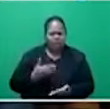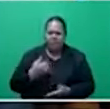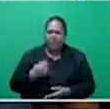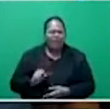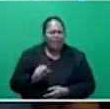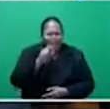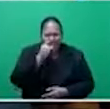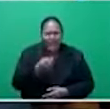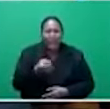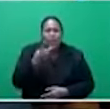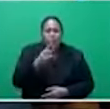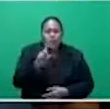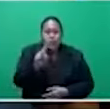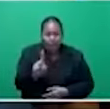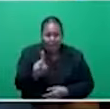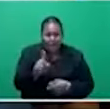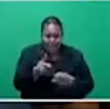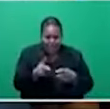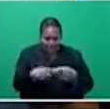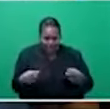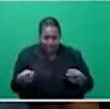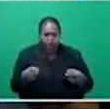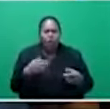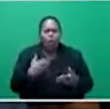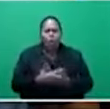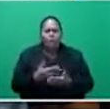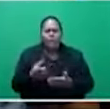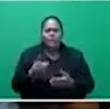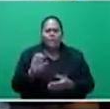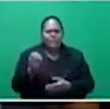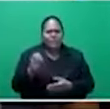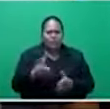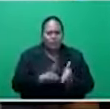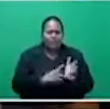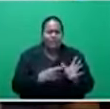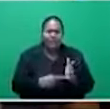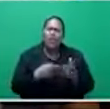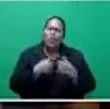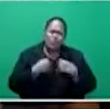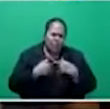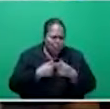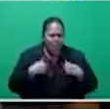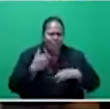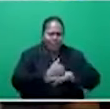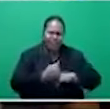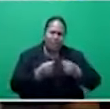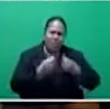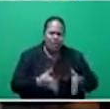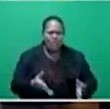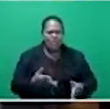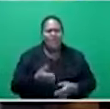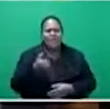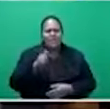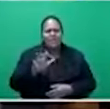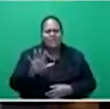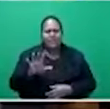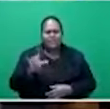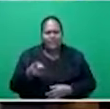items on zero VAT, from a revenue perspective, we've lost $165 million. Everybody buys soap. Everybody buys